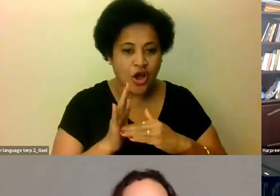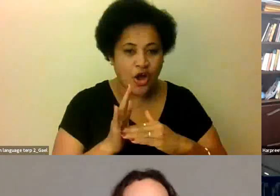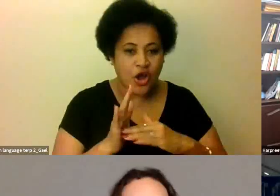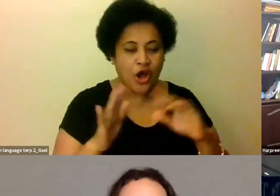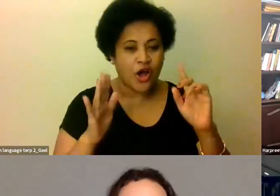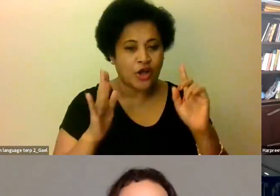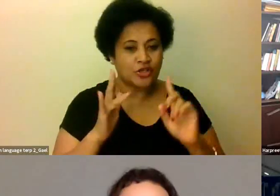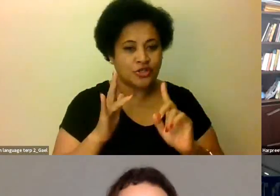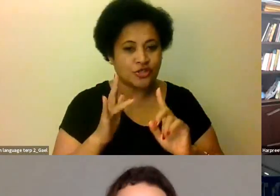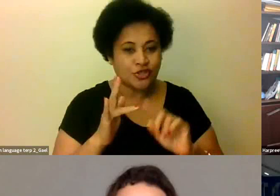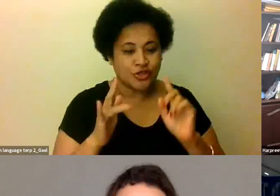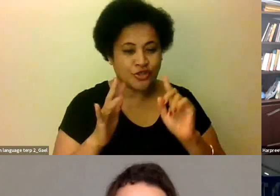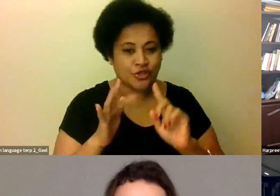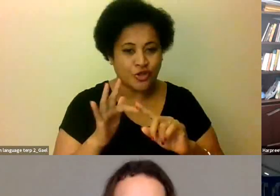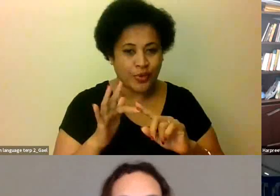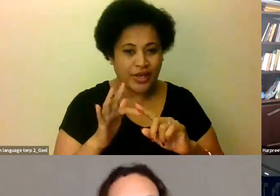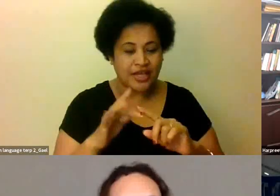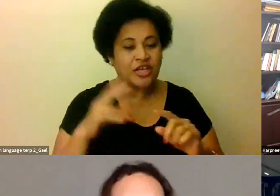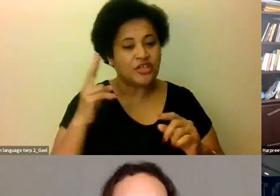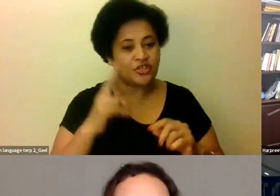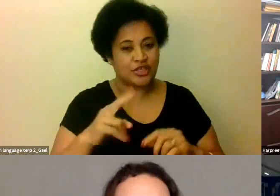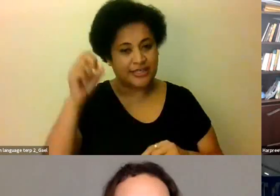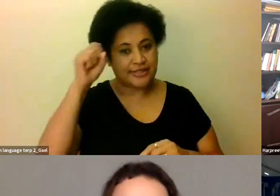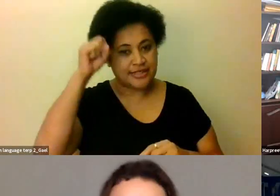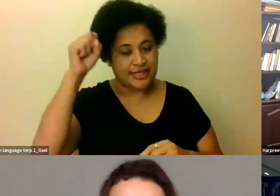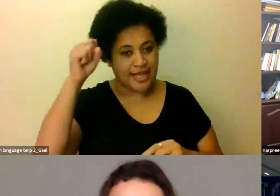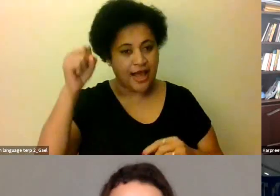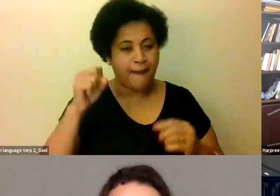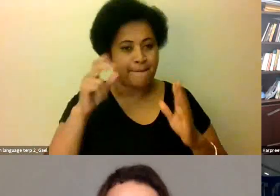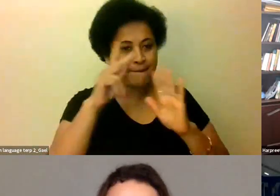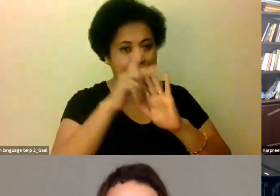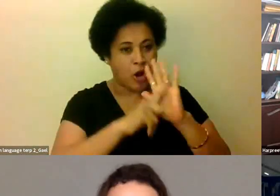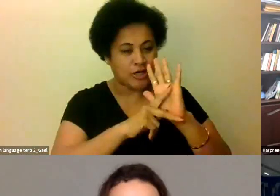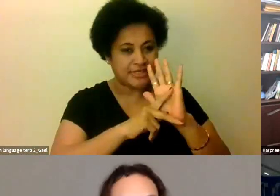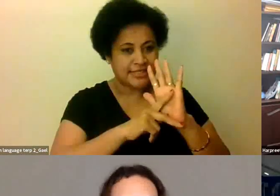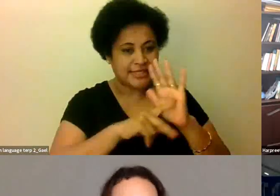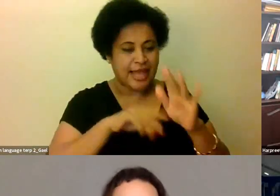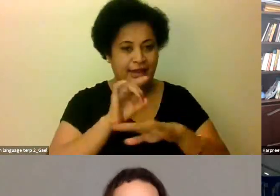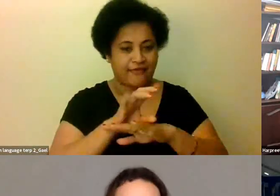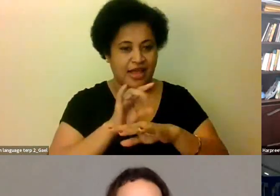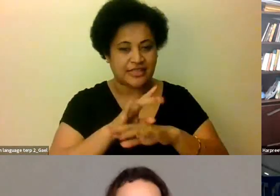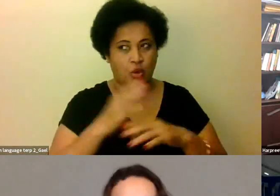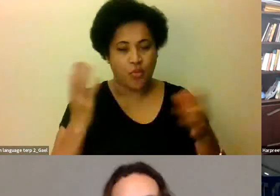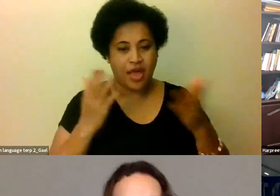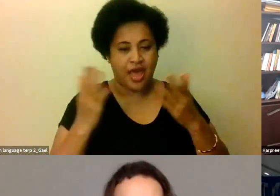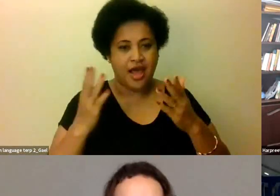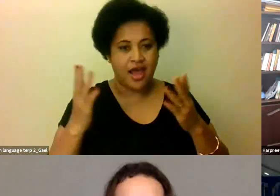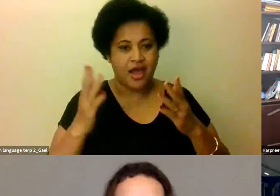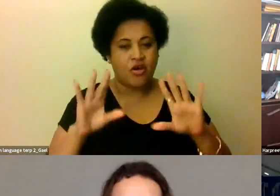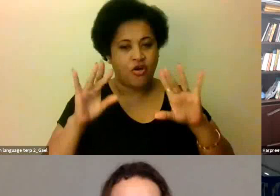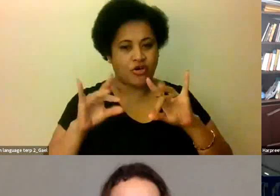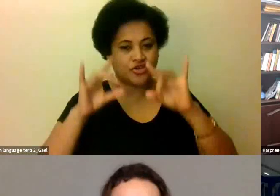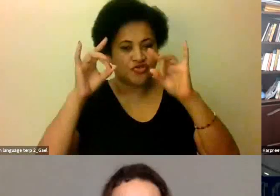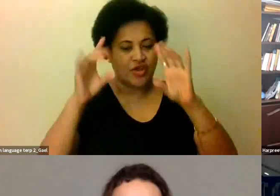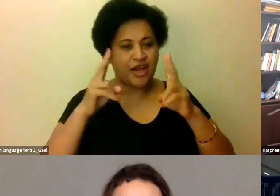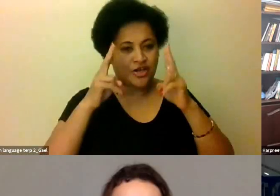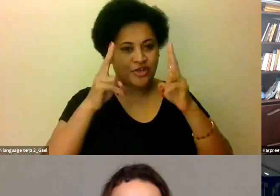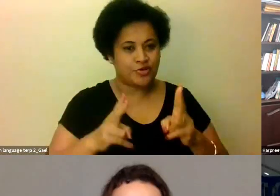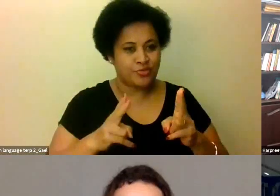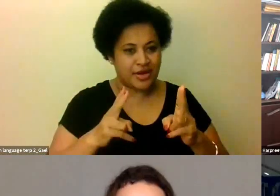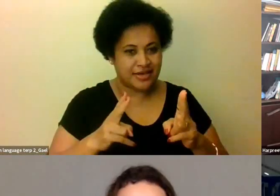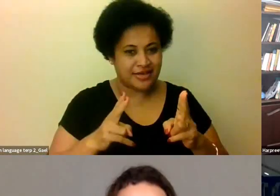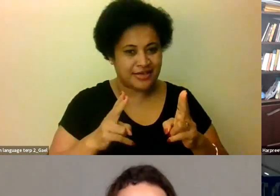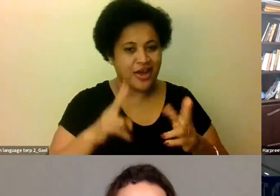who is a senior policy advisor at the Australian Human Rights Commission. Hi, Zoe. Hello, Zoe.